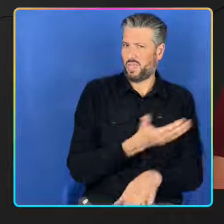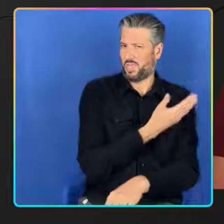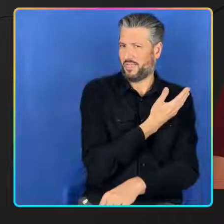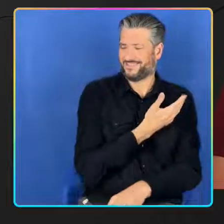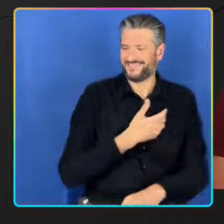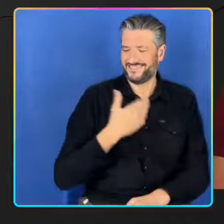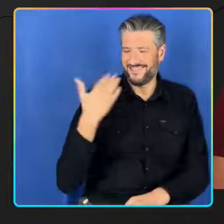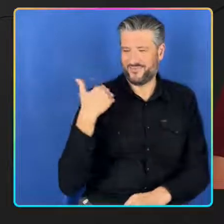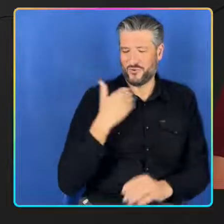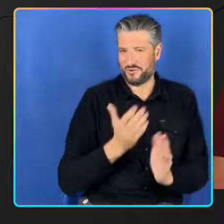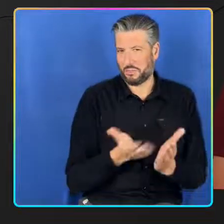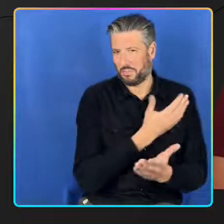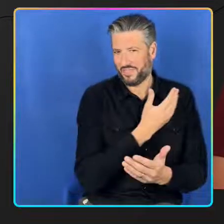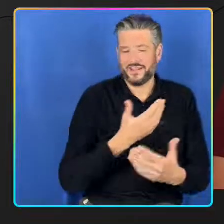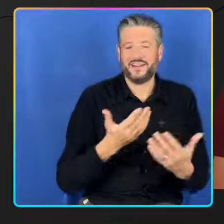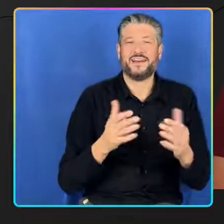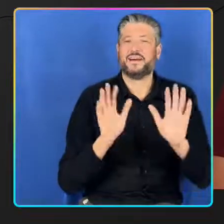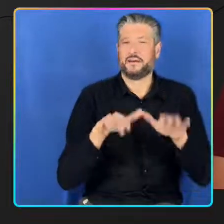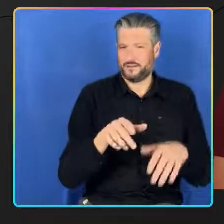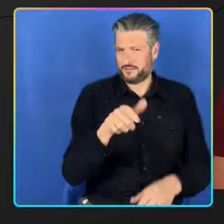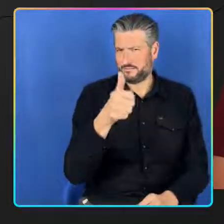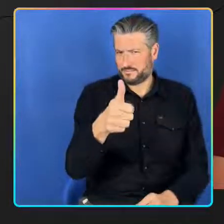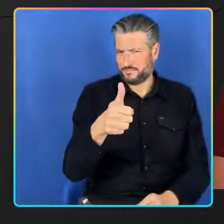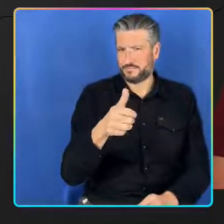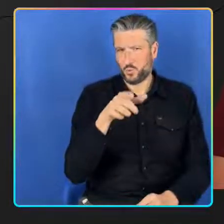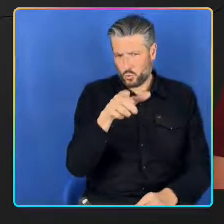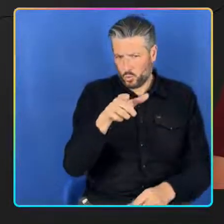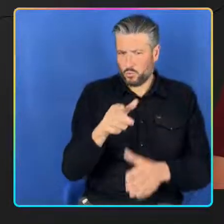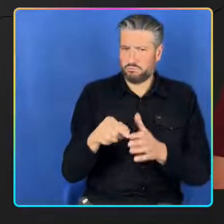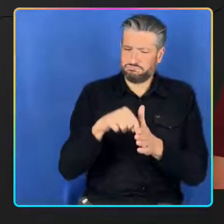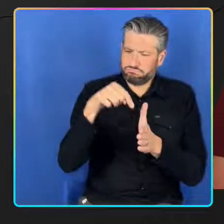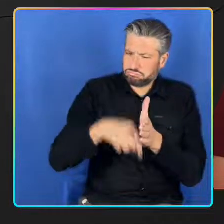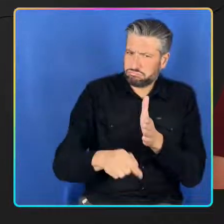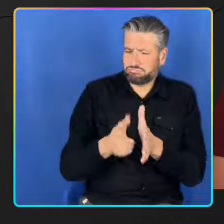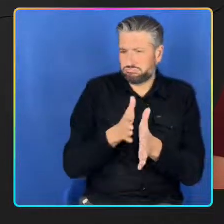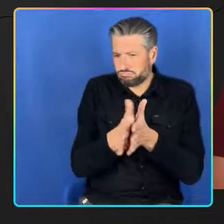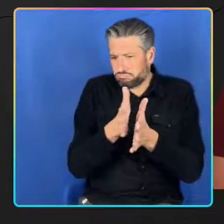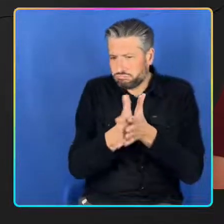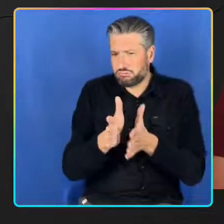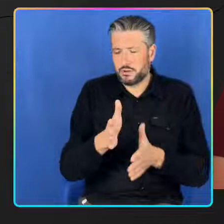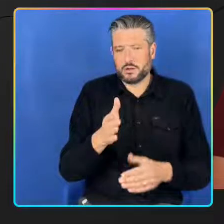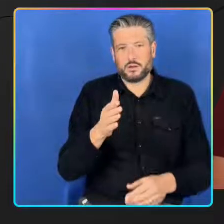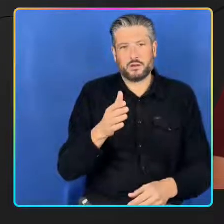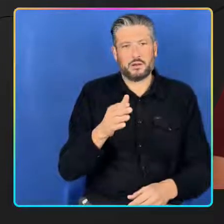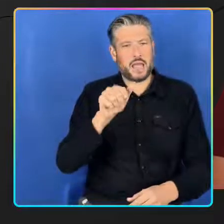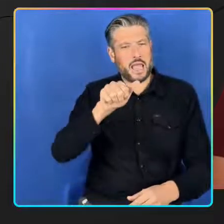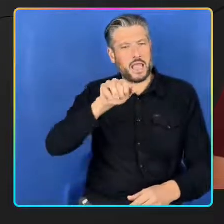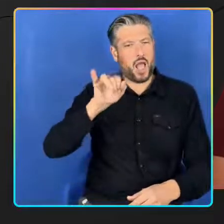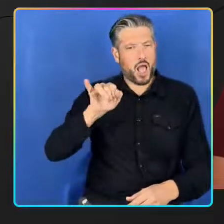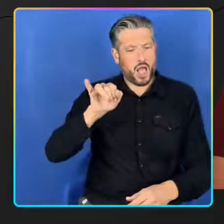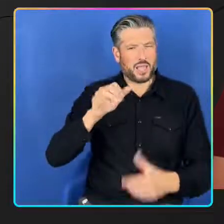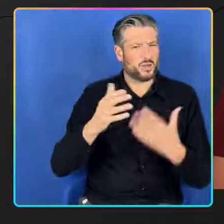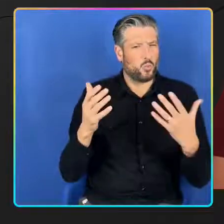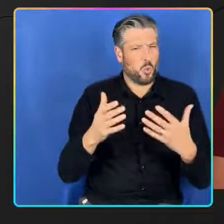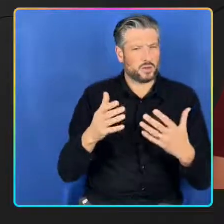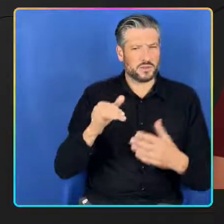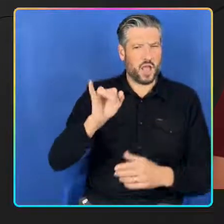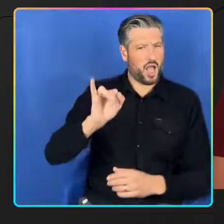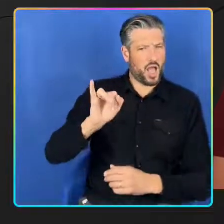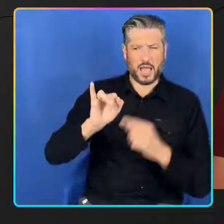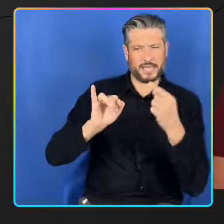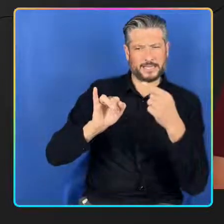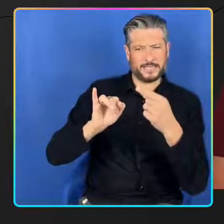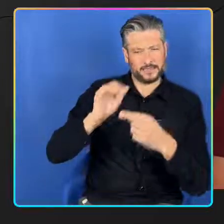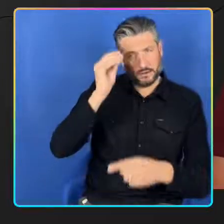But to kind of give us that description of intelligence, because that was a really interesting thing. Like, some people have told us sort of like,